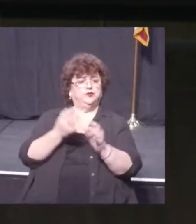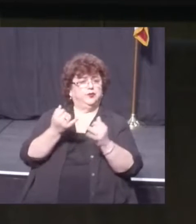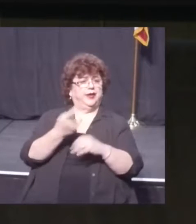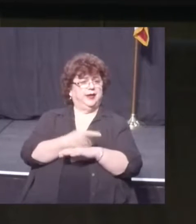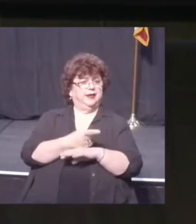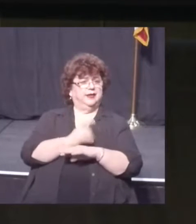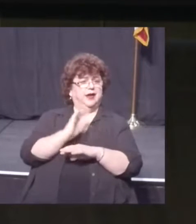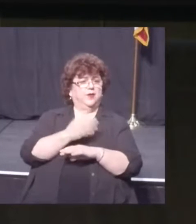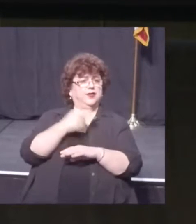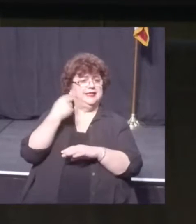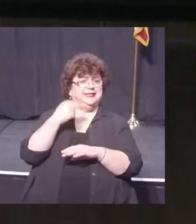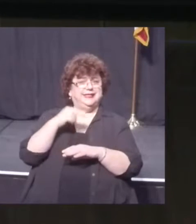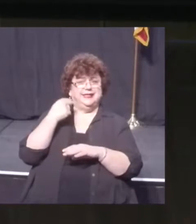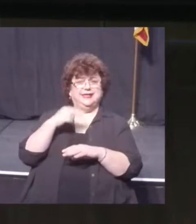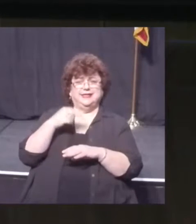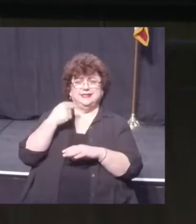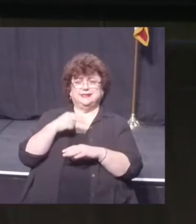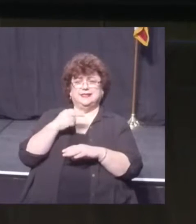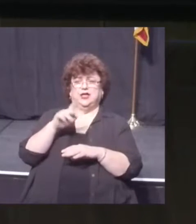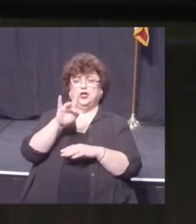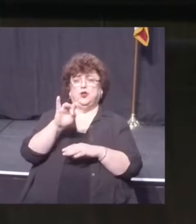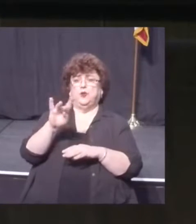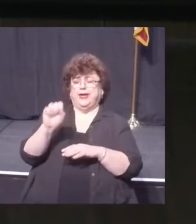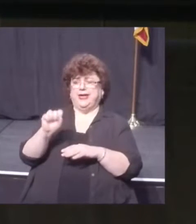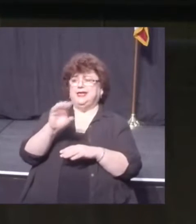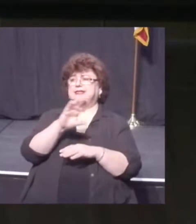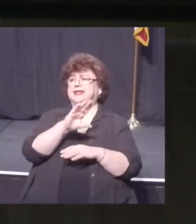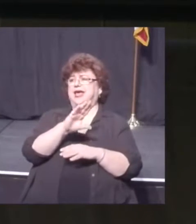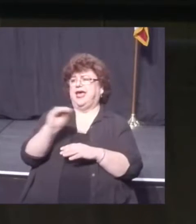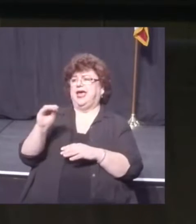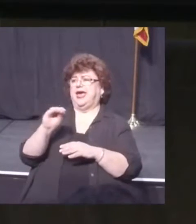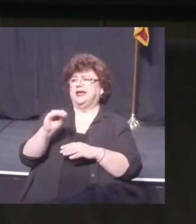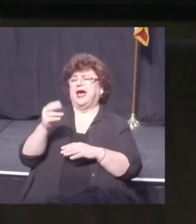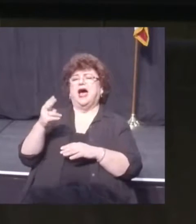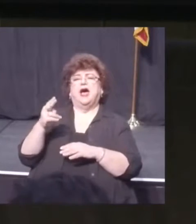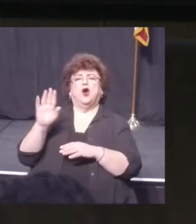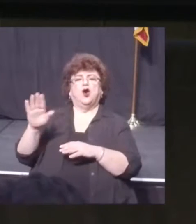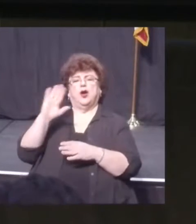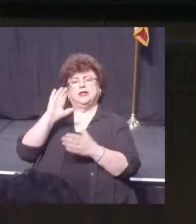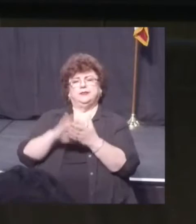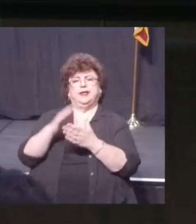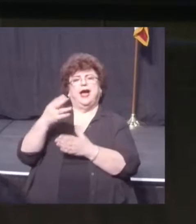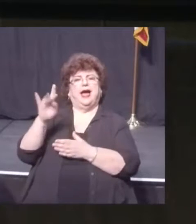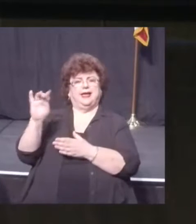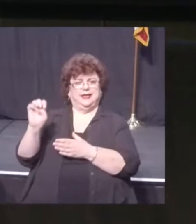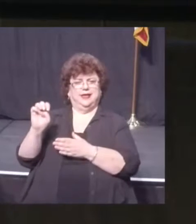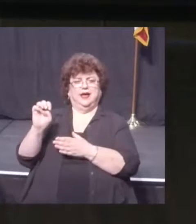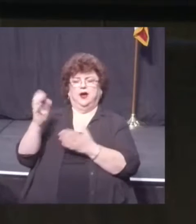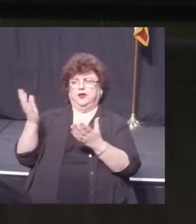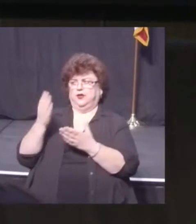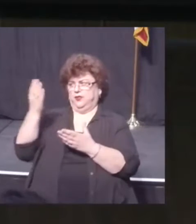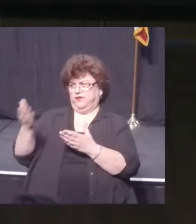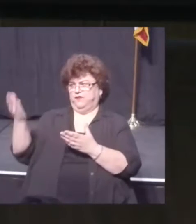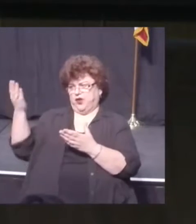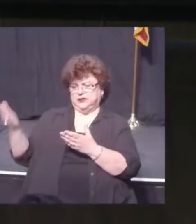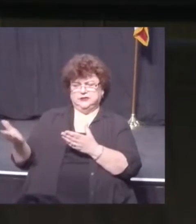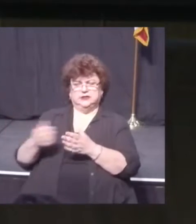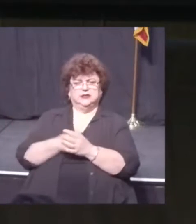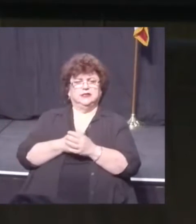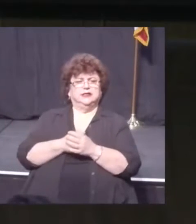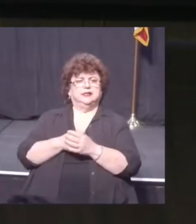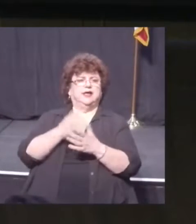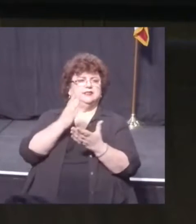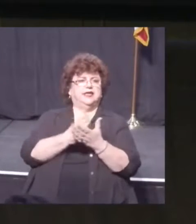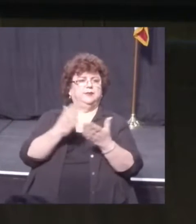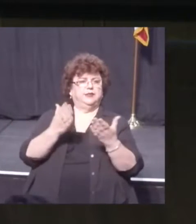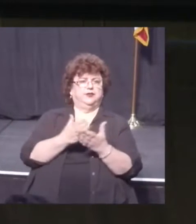today are our niece, Louise Yardumian, and her husband, Haig, right here in the front, who have stopped by on a visit en